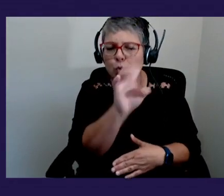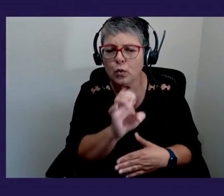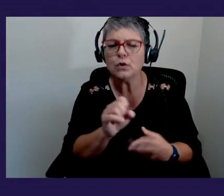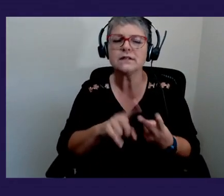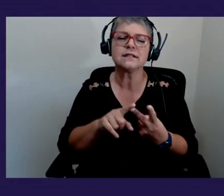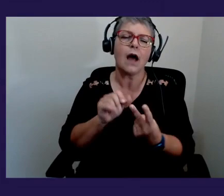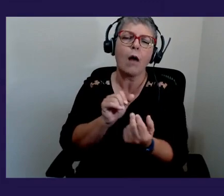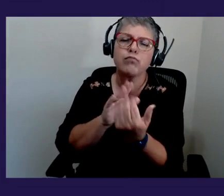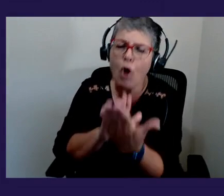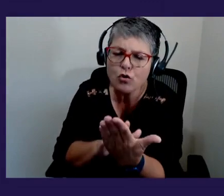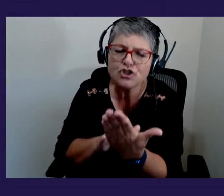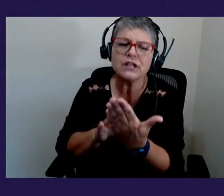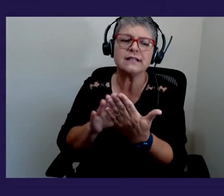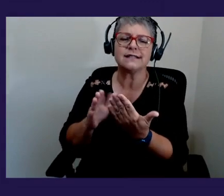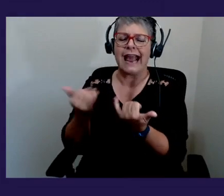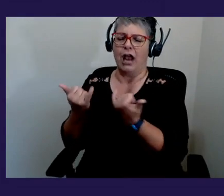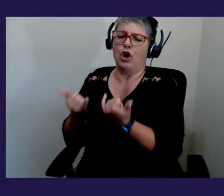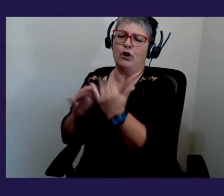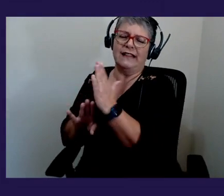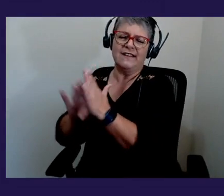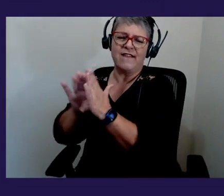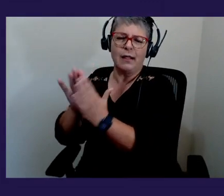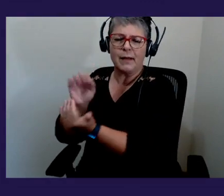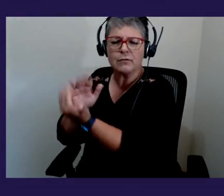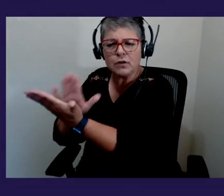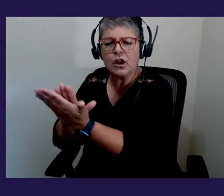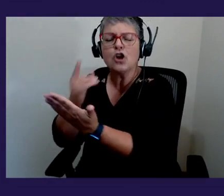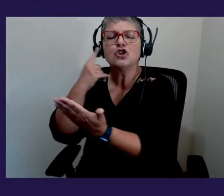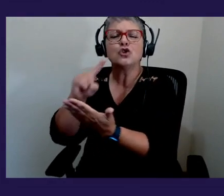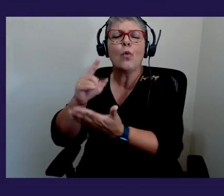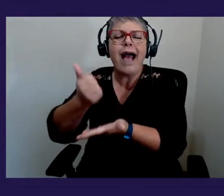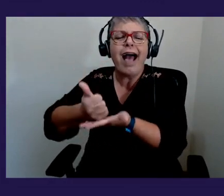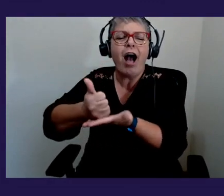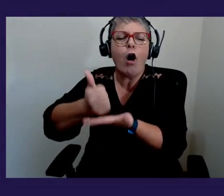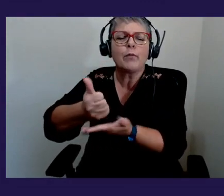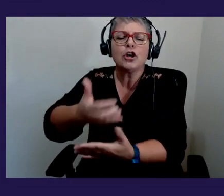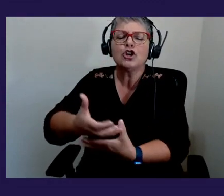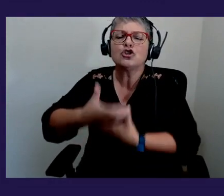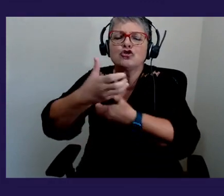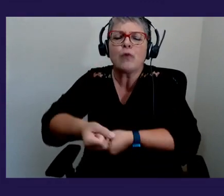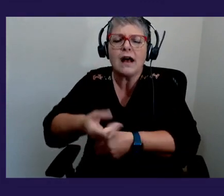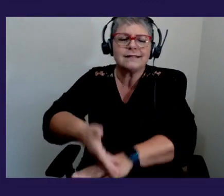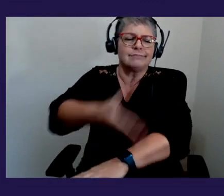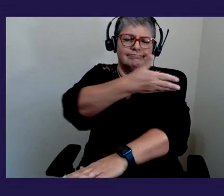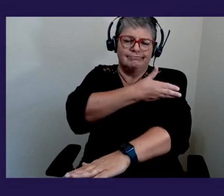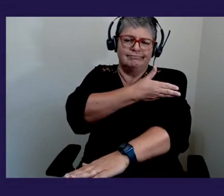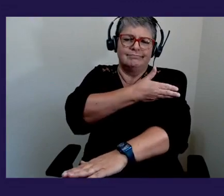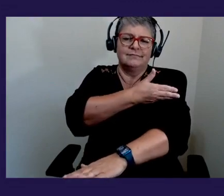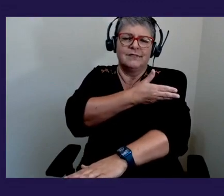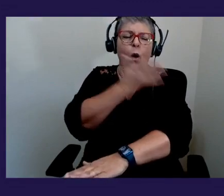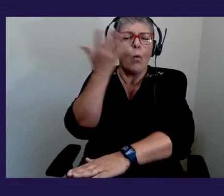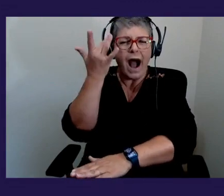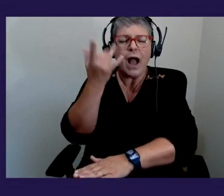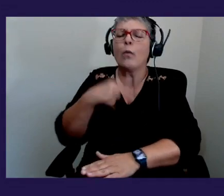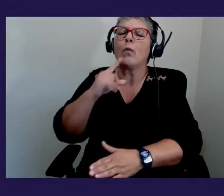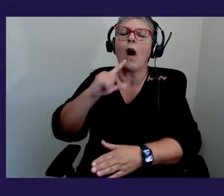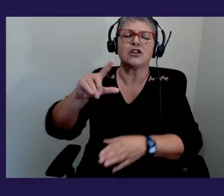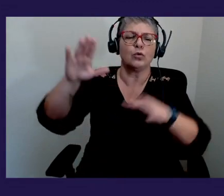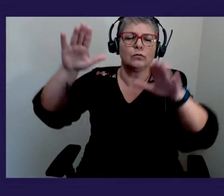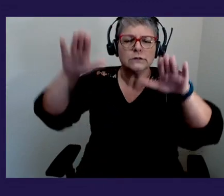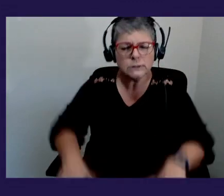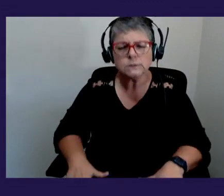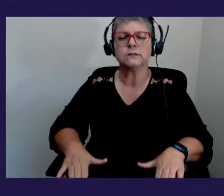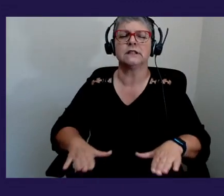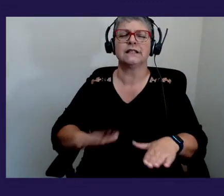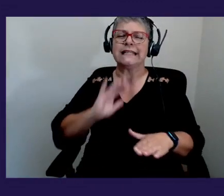are in development to improve trust and communication and combat mis and disinformation during an infodemic. And our look at